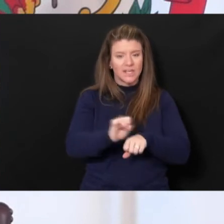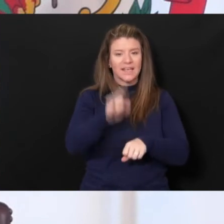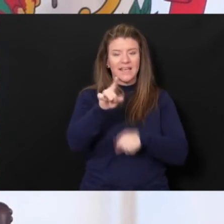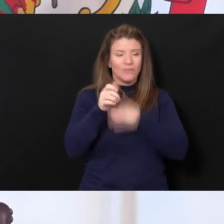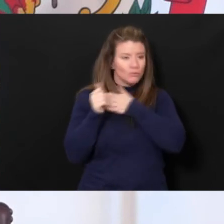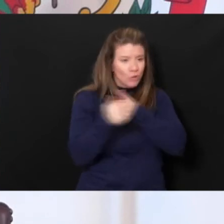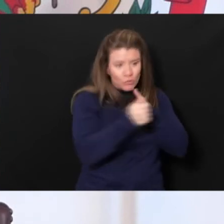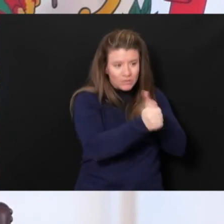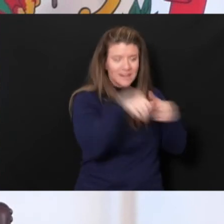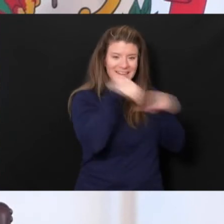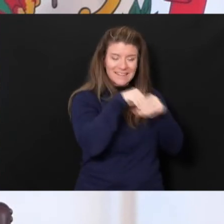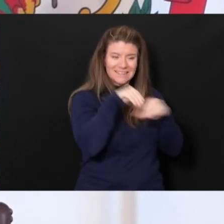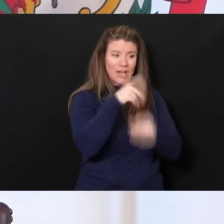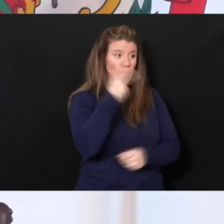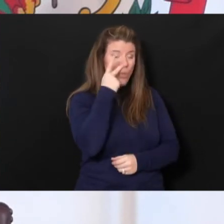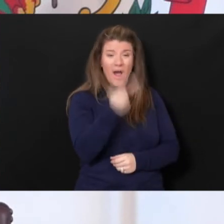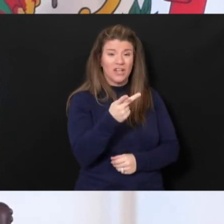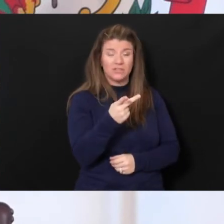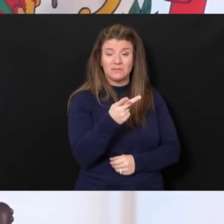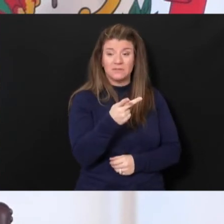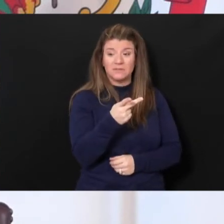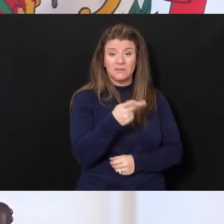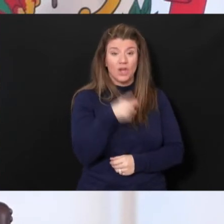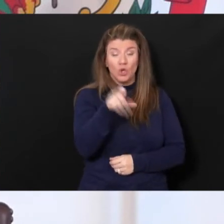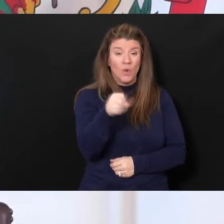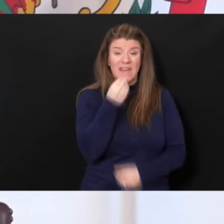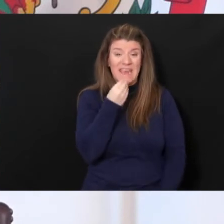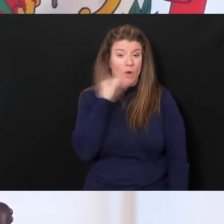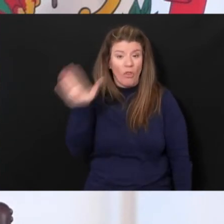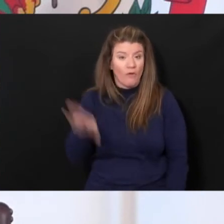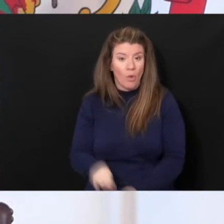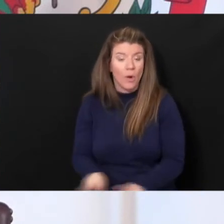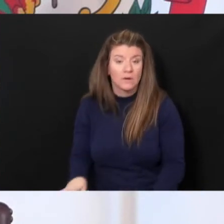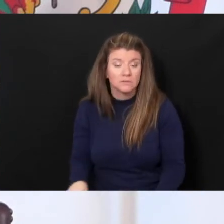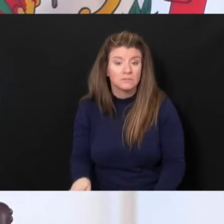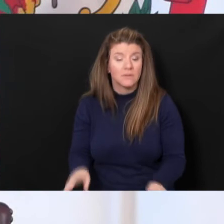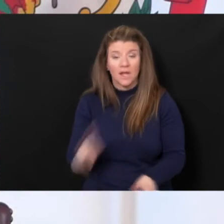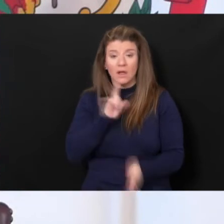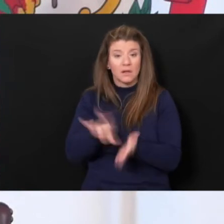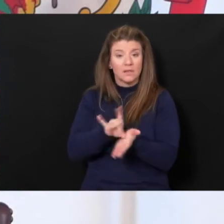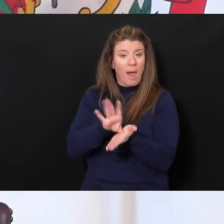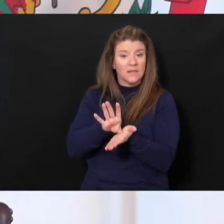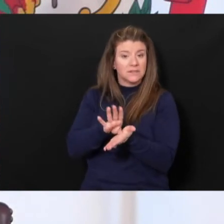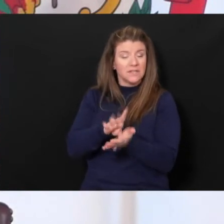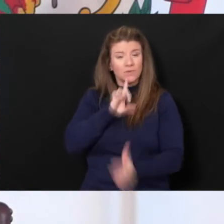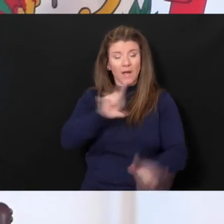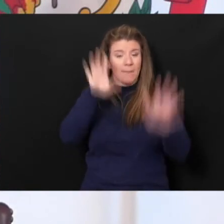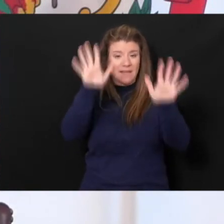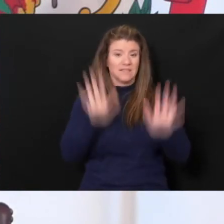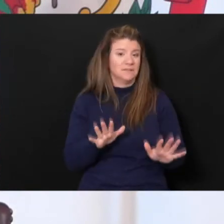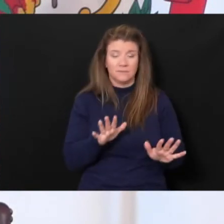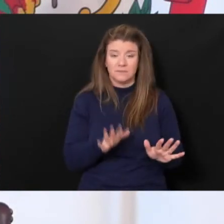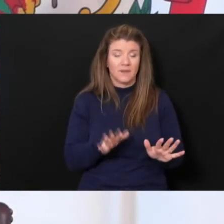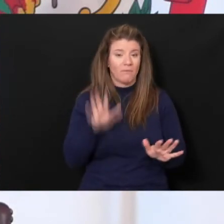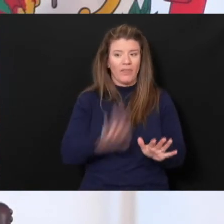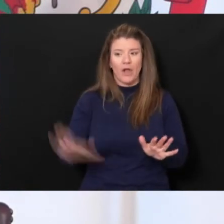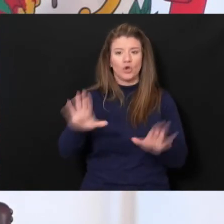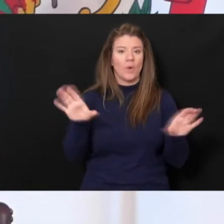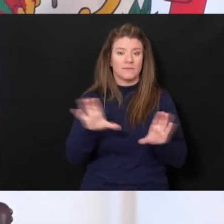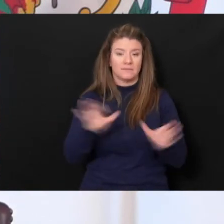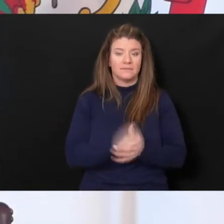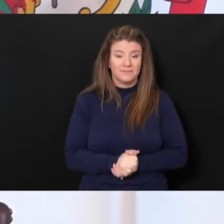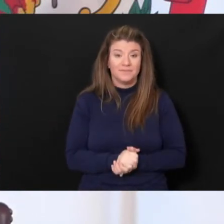the plant and just watch. You could eat on the floor. It is absolutely amazing. Amazing what these people do.